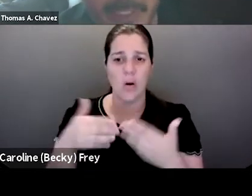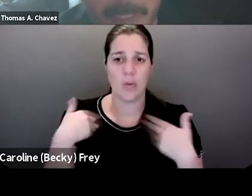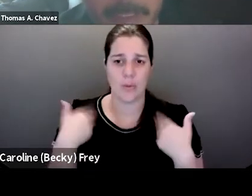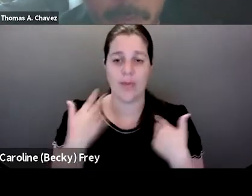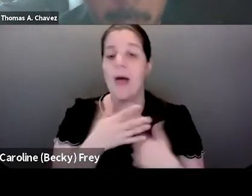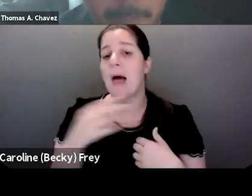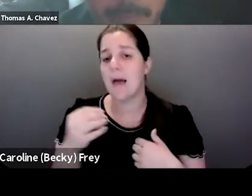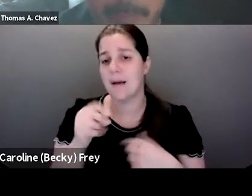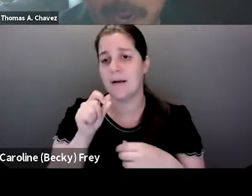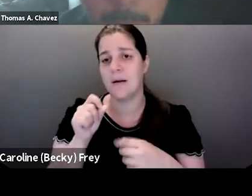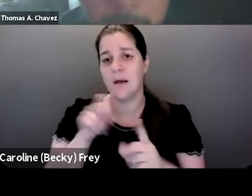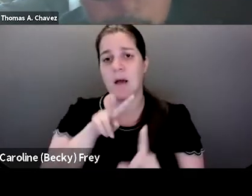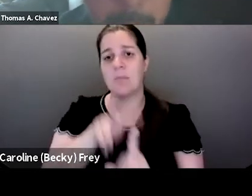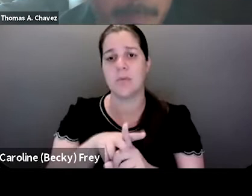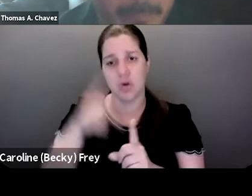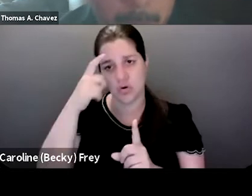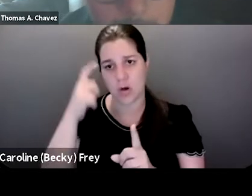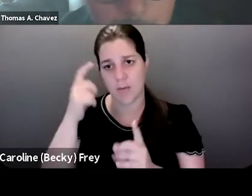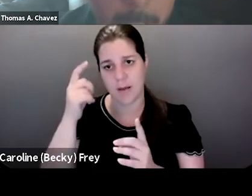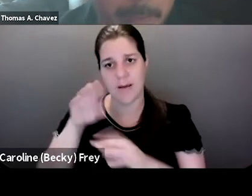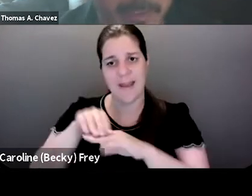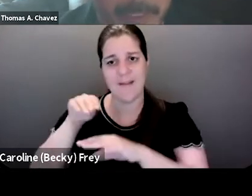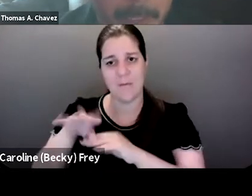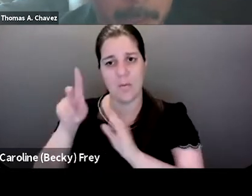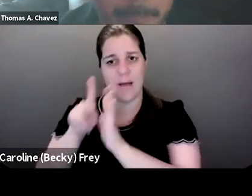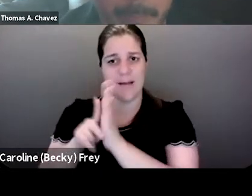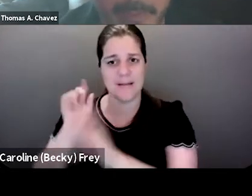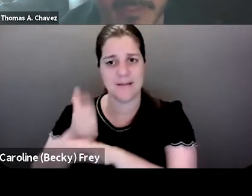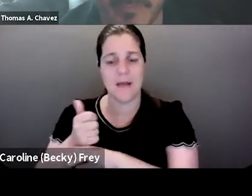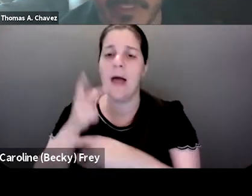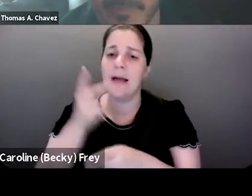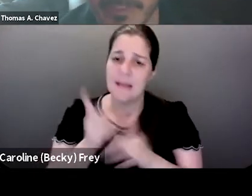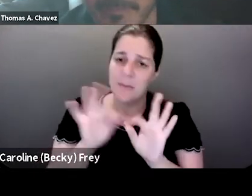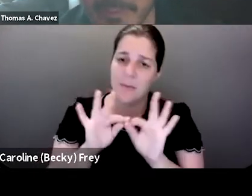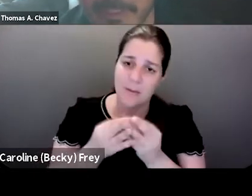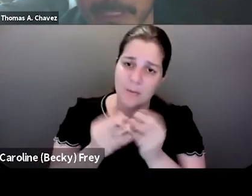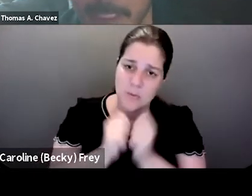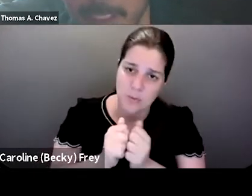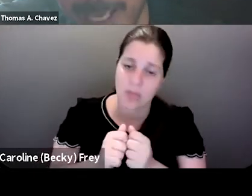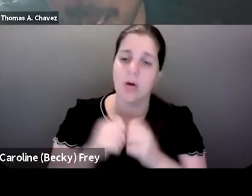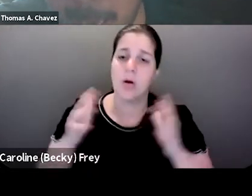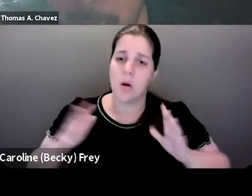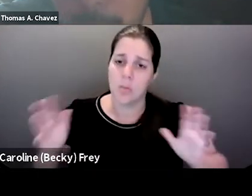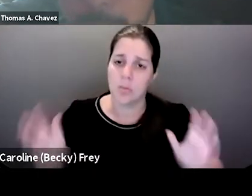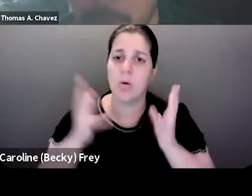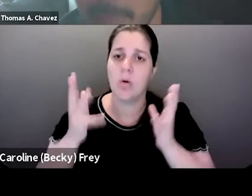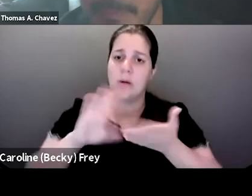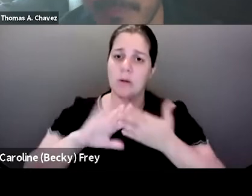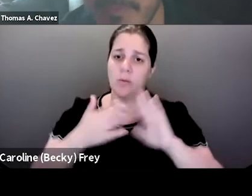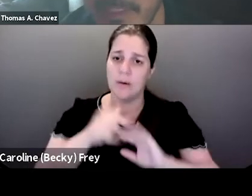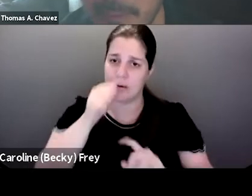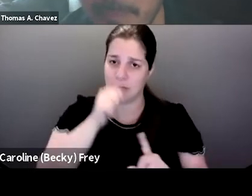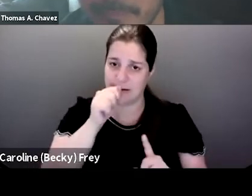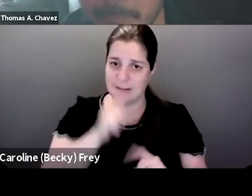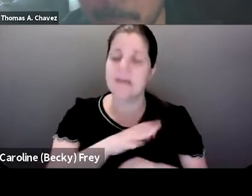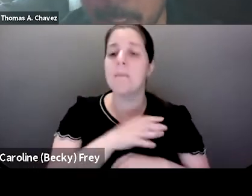and implementing trauma-informed policies, keeping families together, promoting community resiliency. And also we might